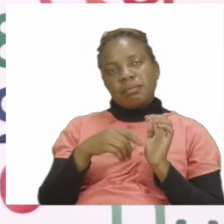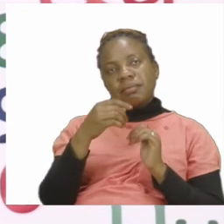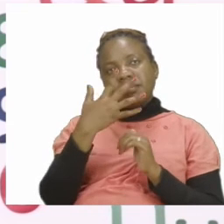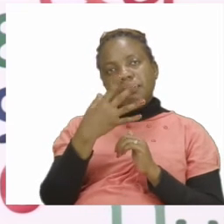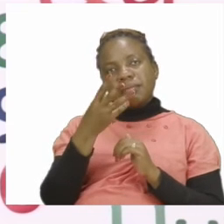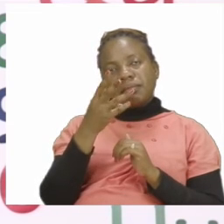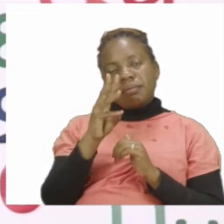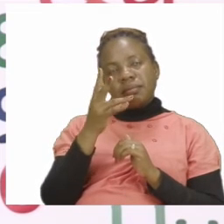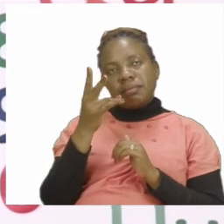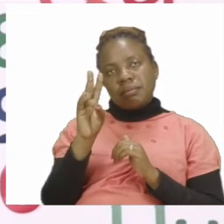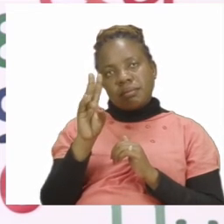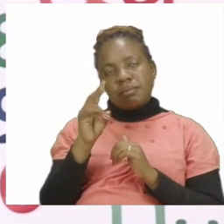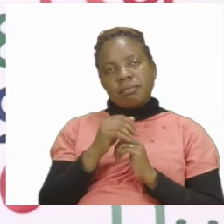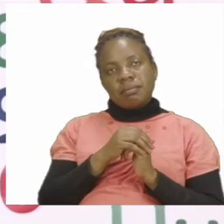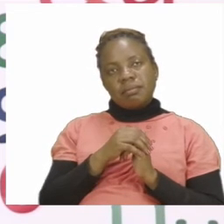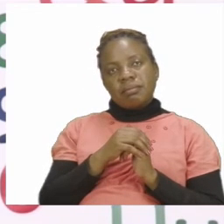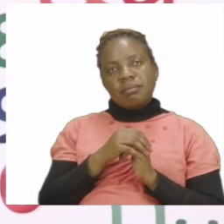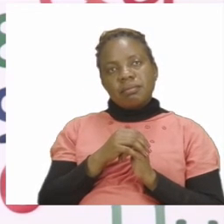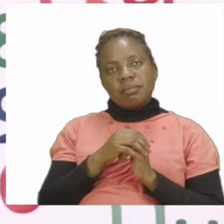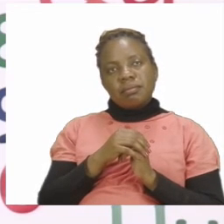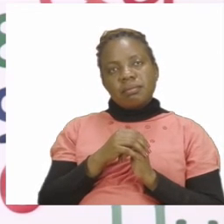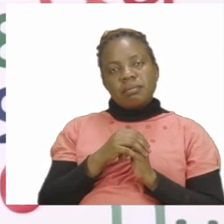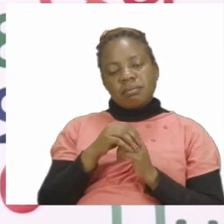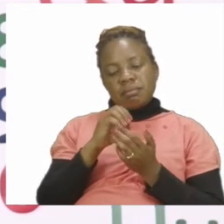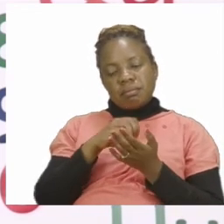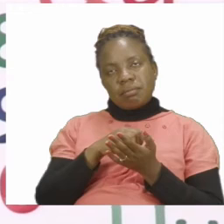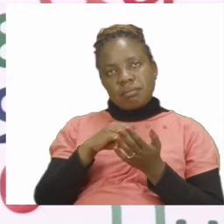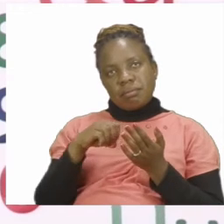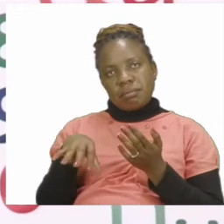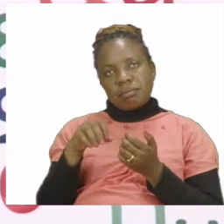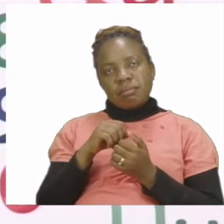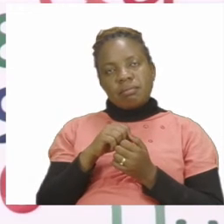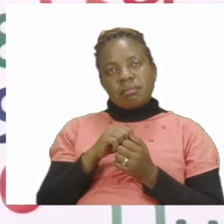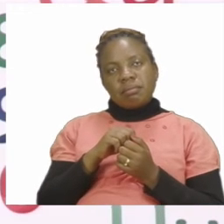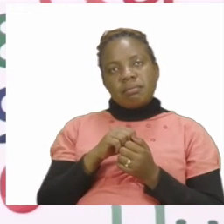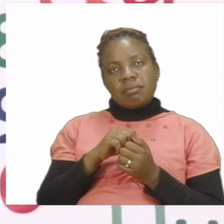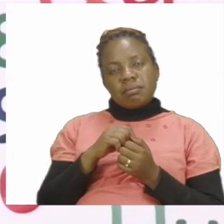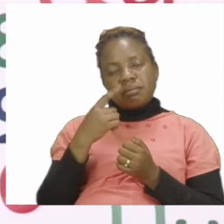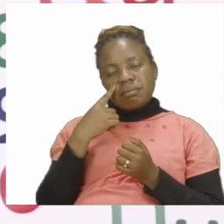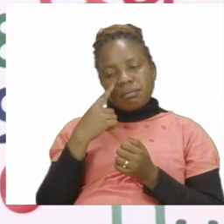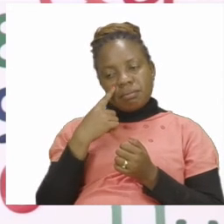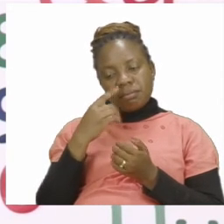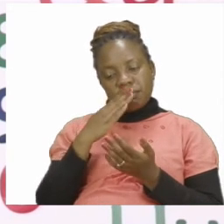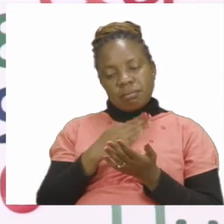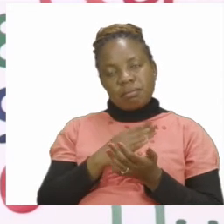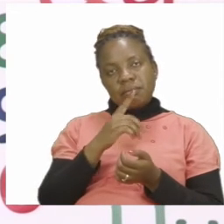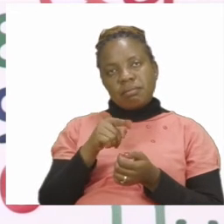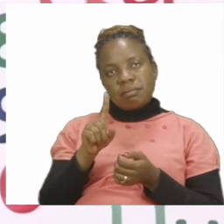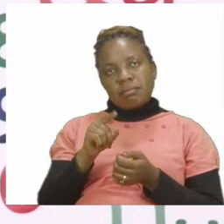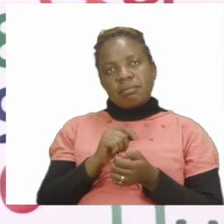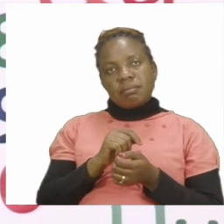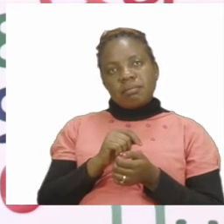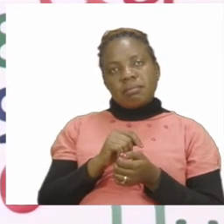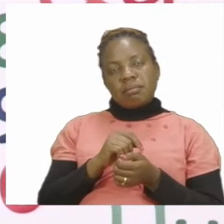567. So let's subtract and see if it's correct. So the first one